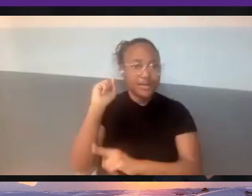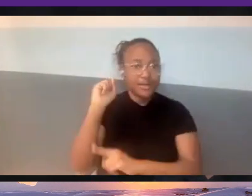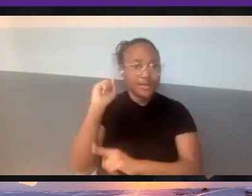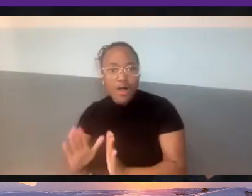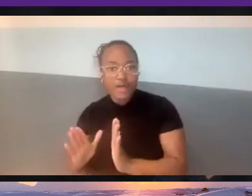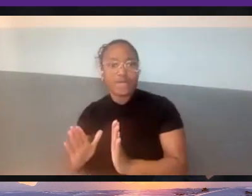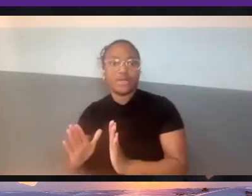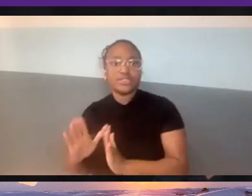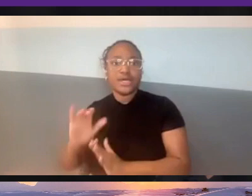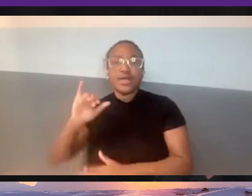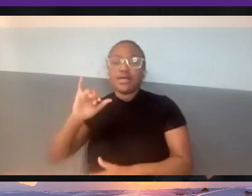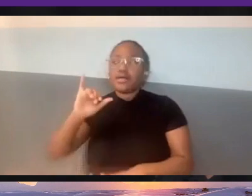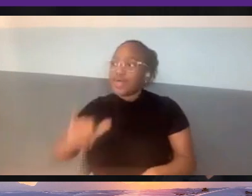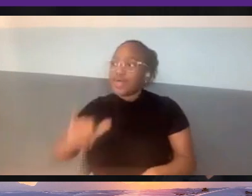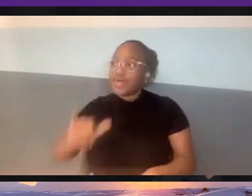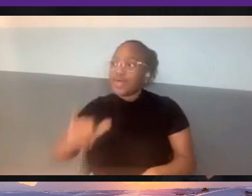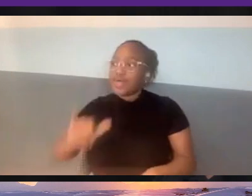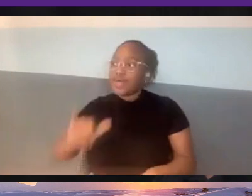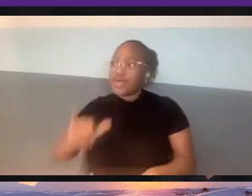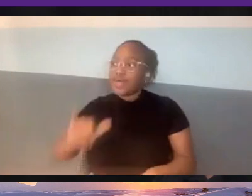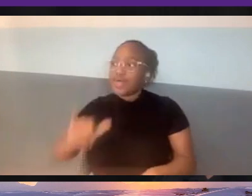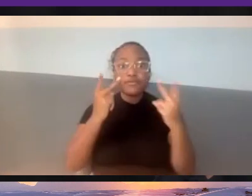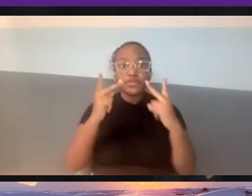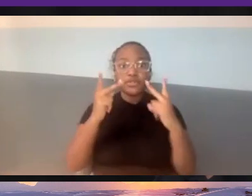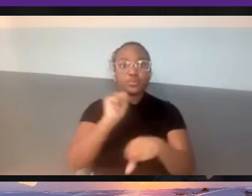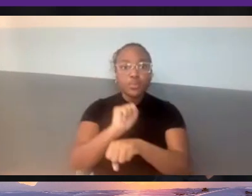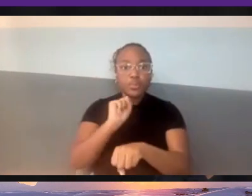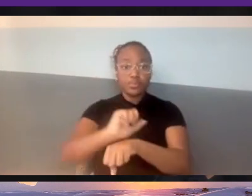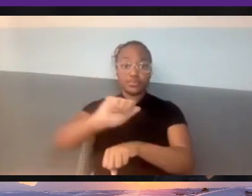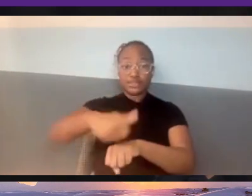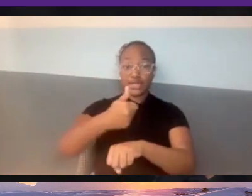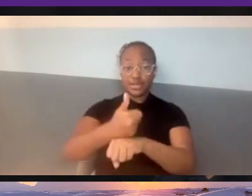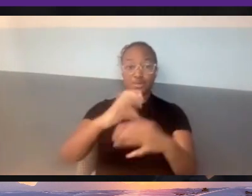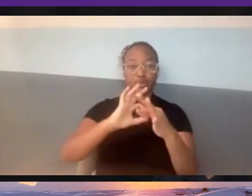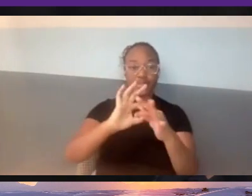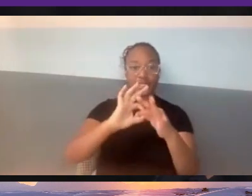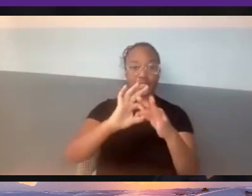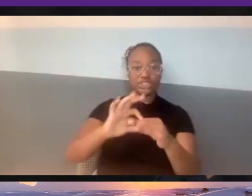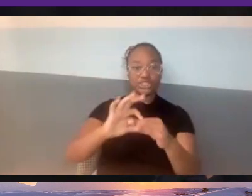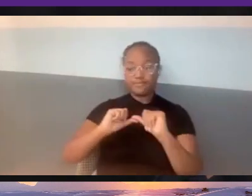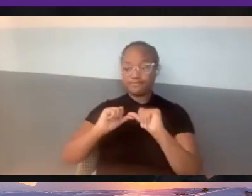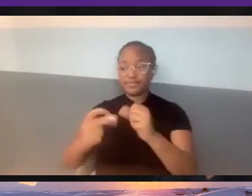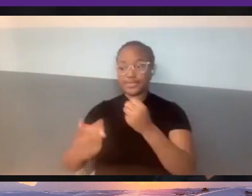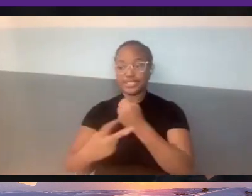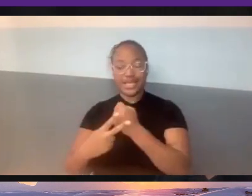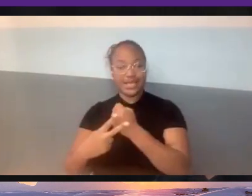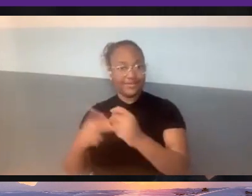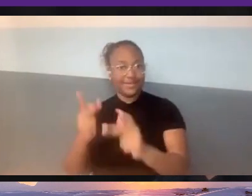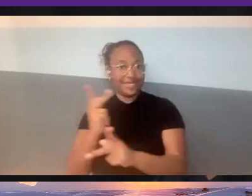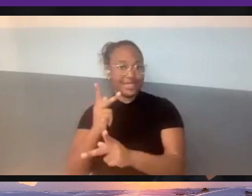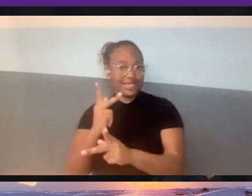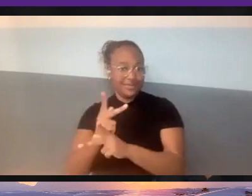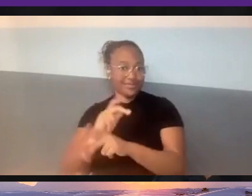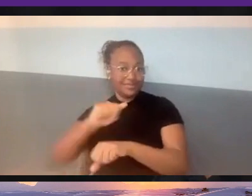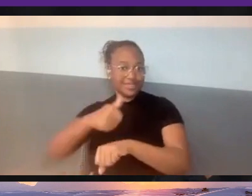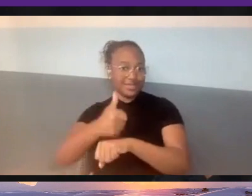those relationships and maintaining them and building that trust. And so that's what we're really working